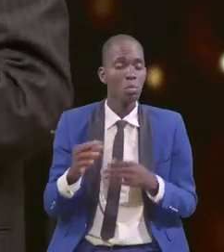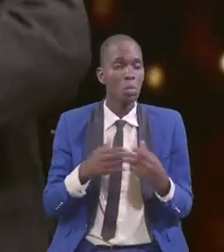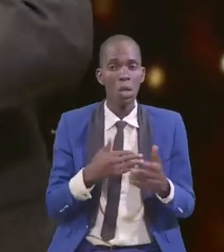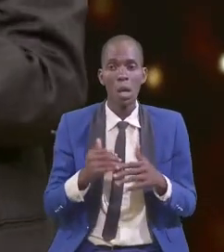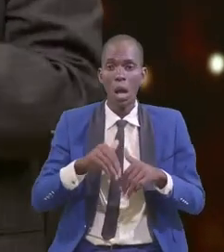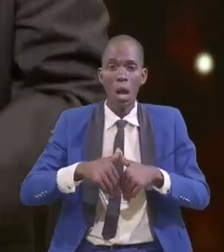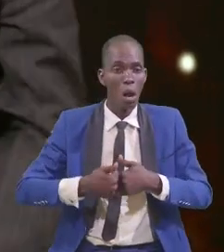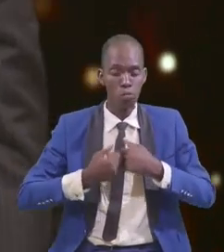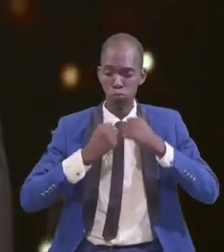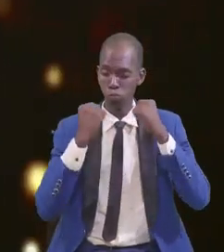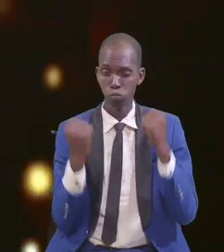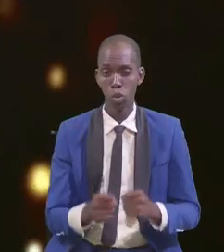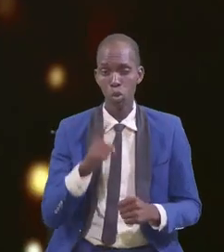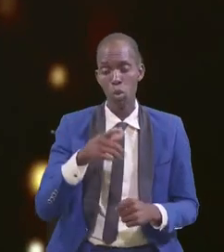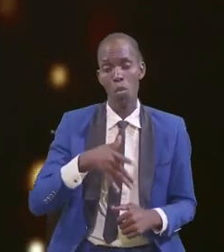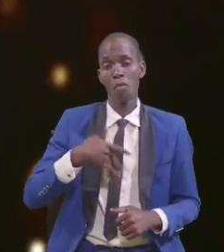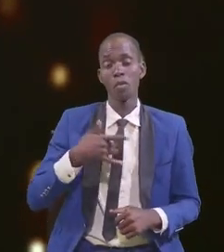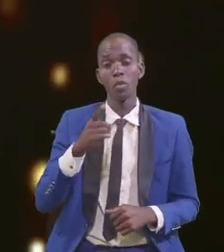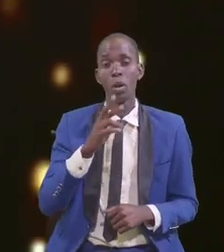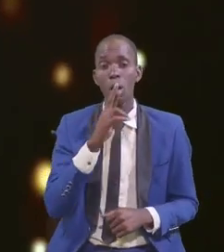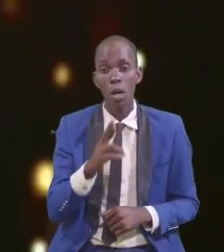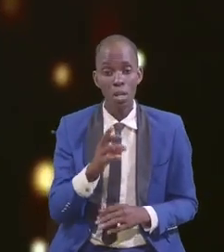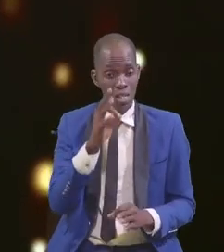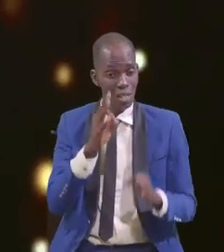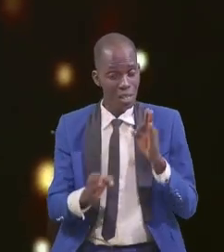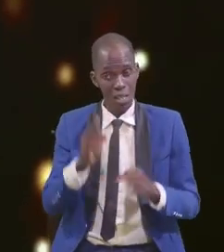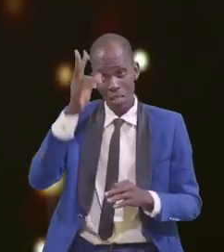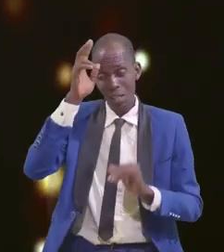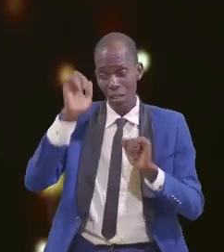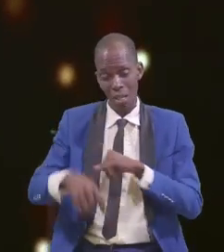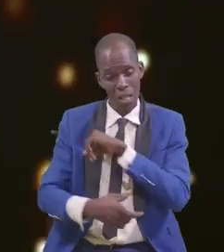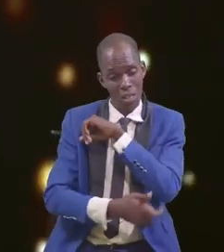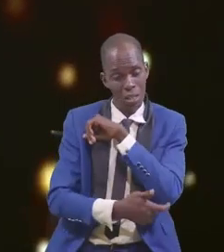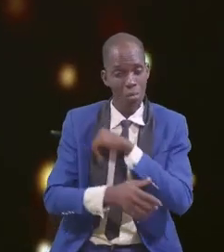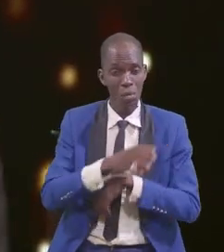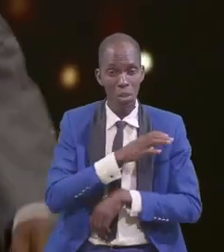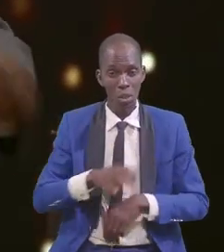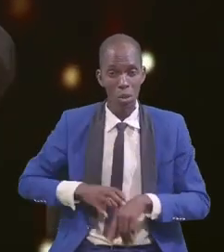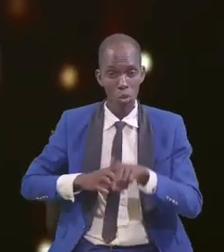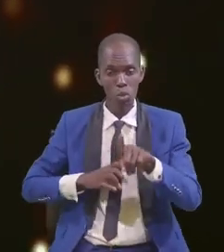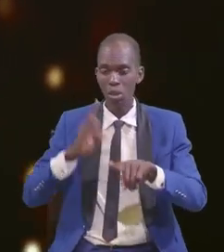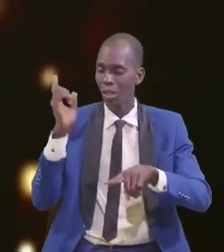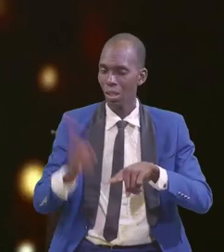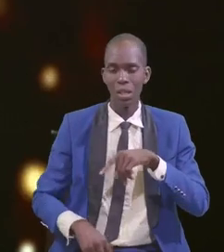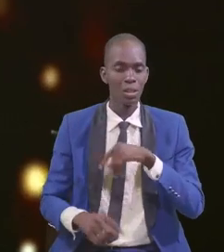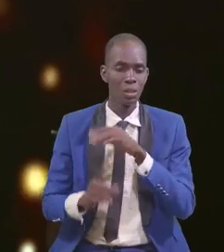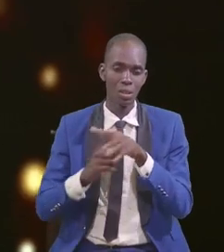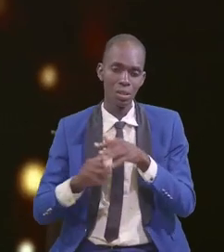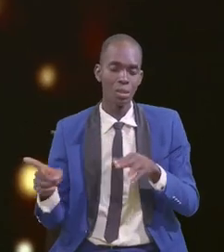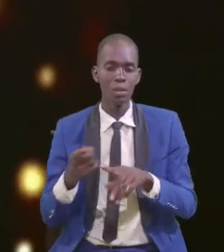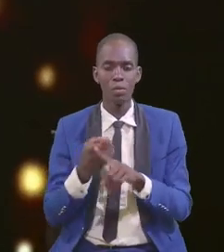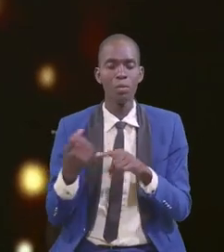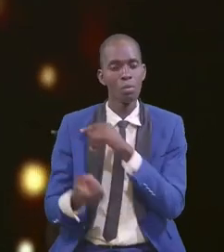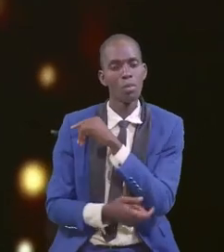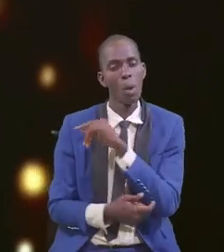you think you are, if Christ was tempted, you cannot escape being tempted. But God give